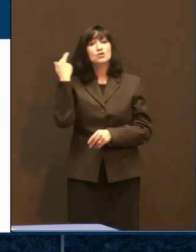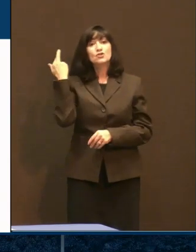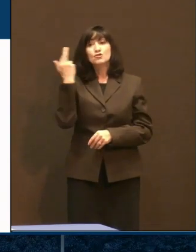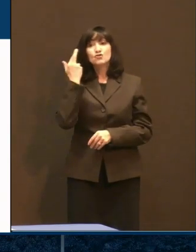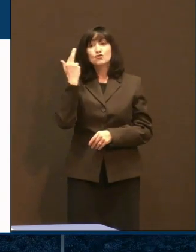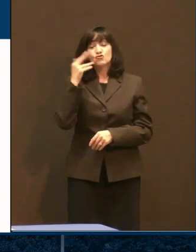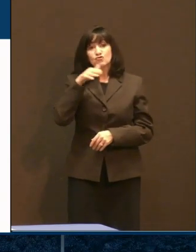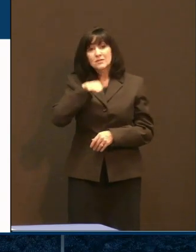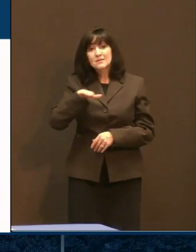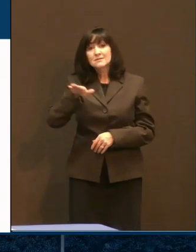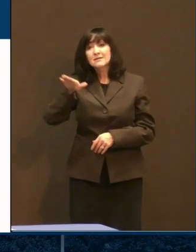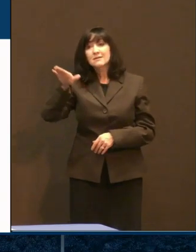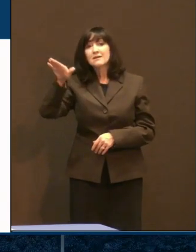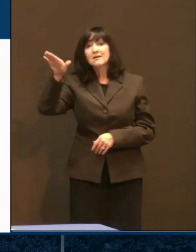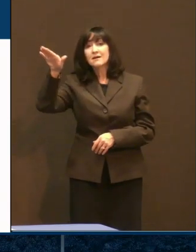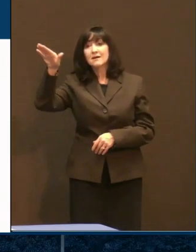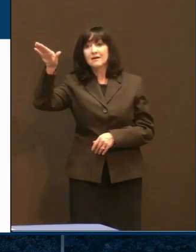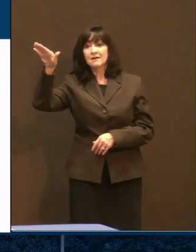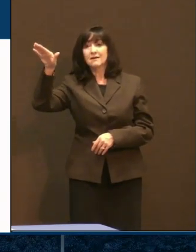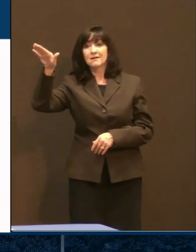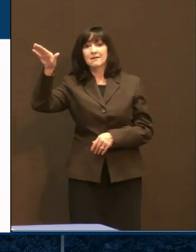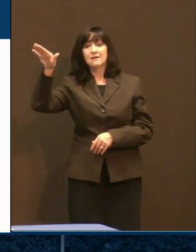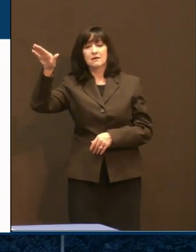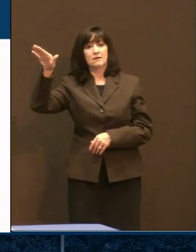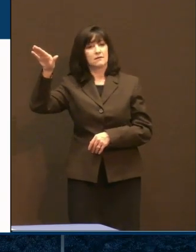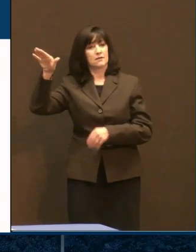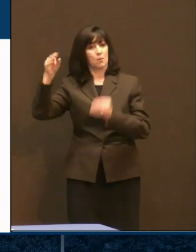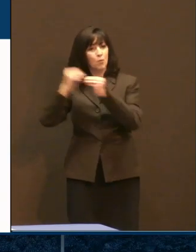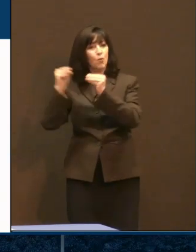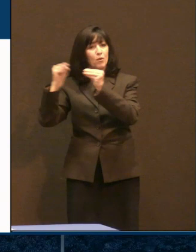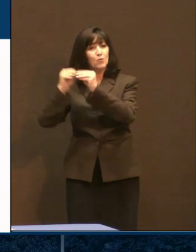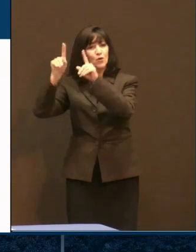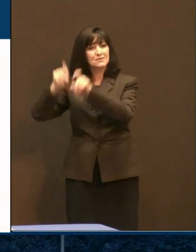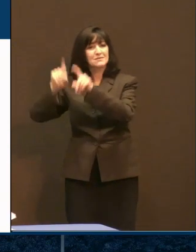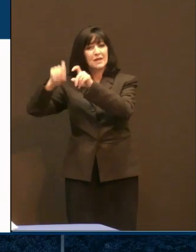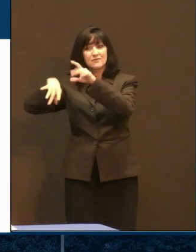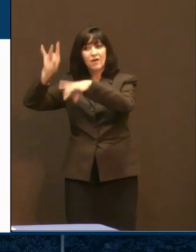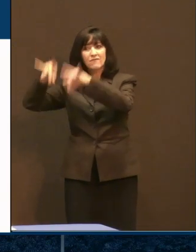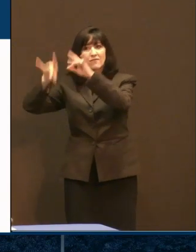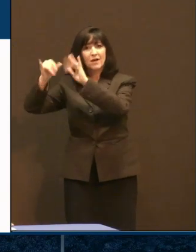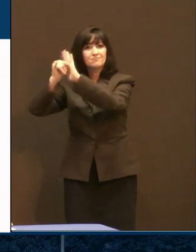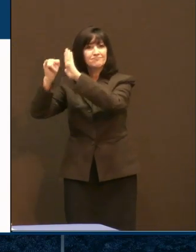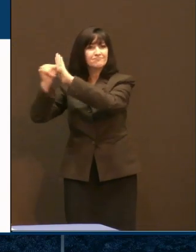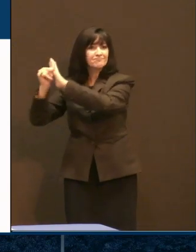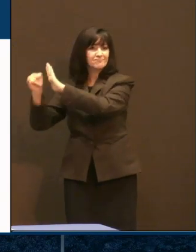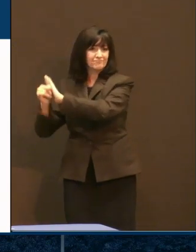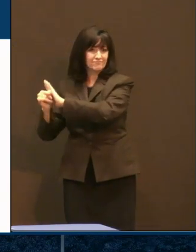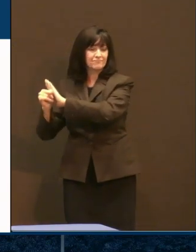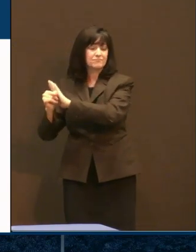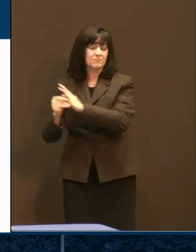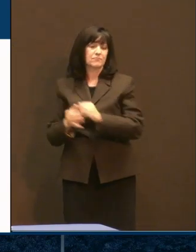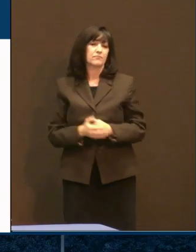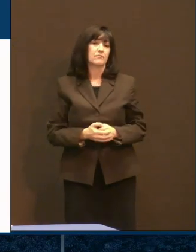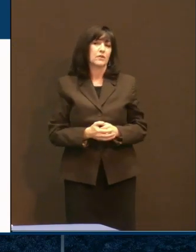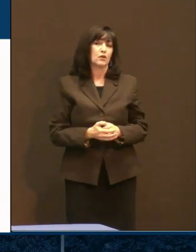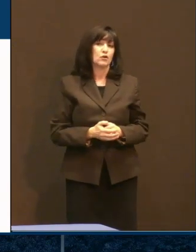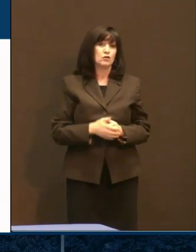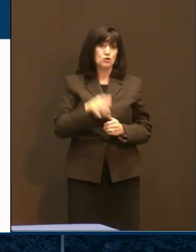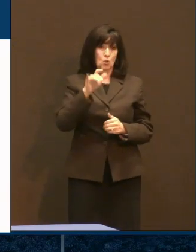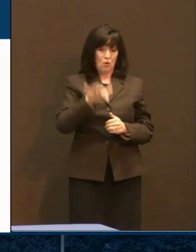do when you look at a 14-day snapshot of it. So those are the kinds of things we're looking